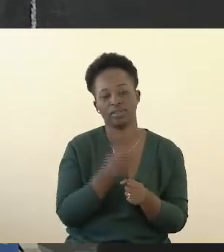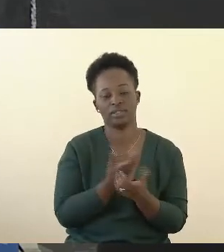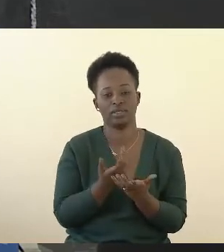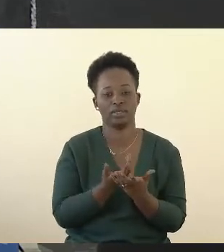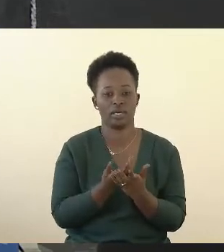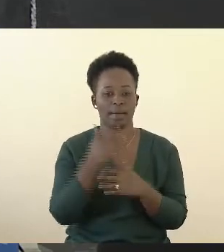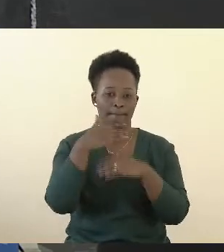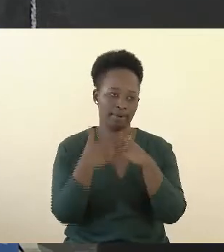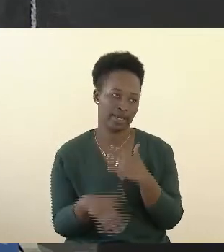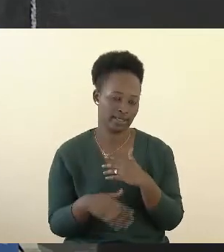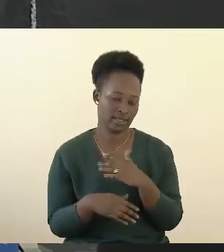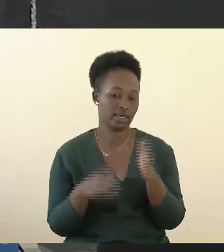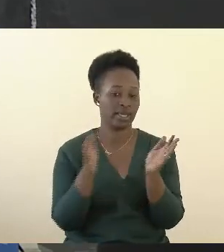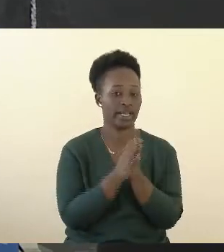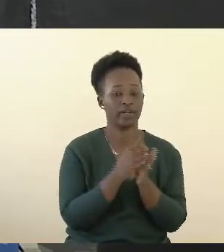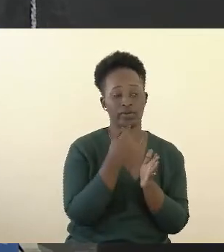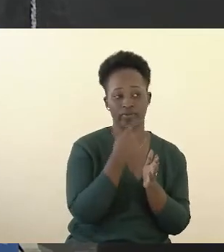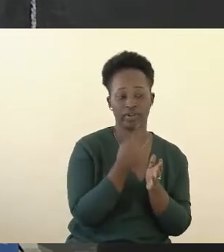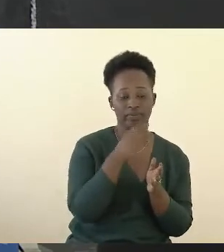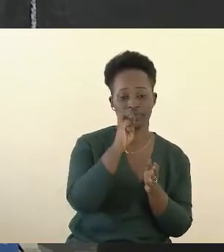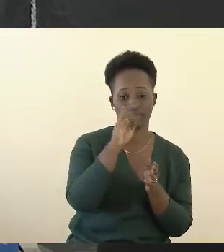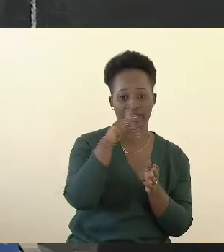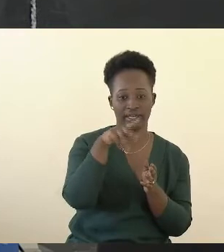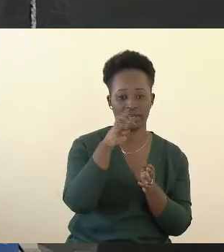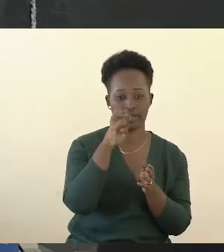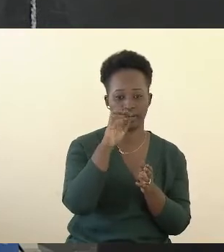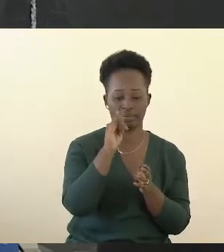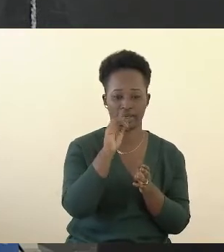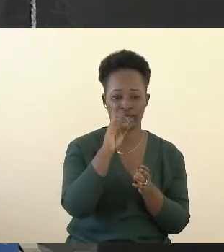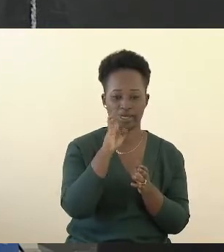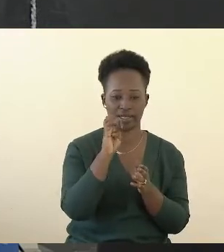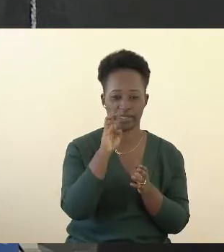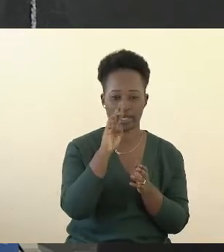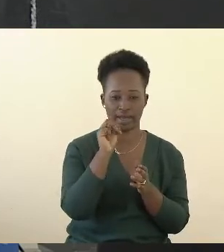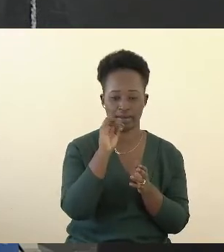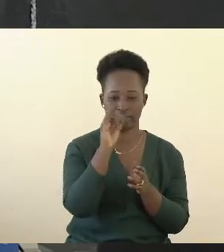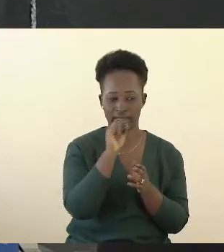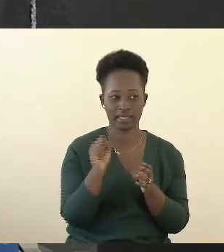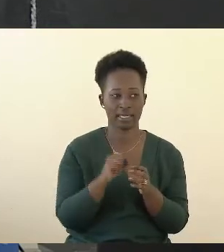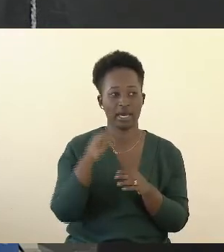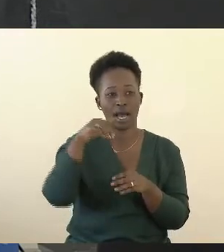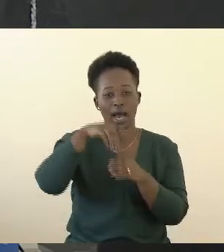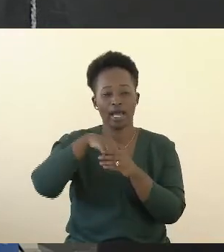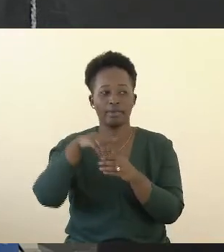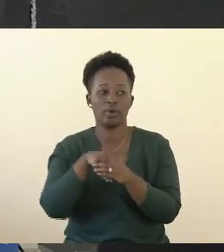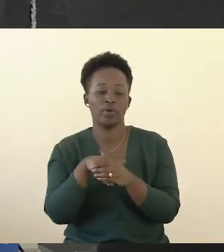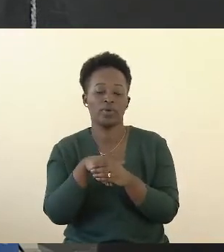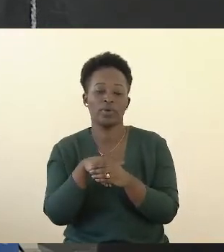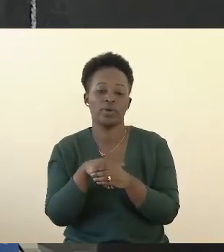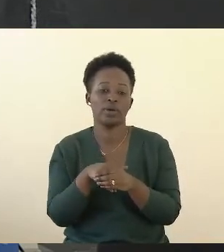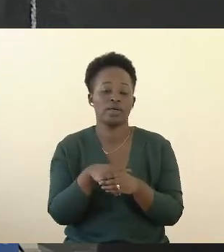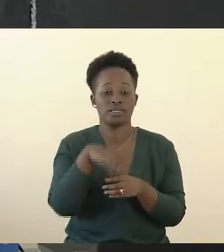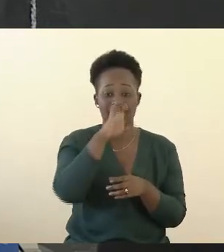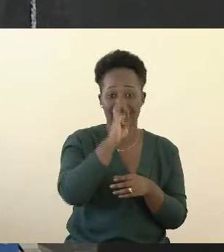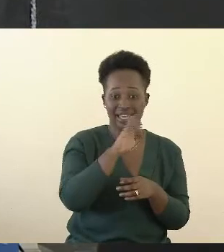the epidermis is composed of dead cells, while in the dermis is composed of living